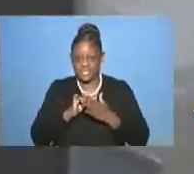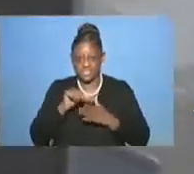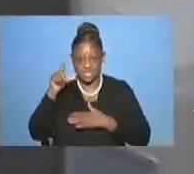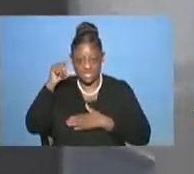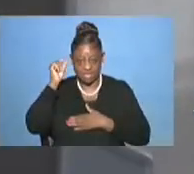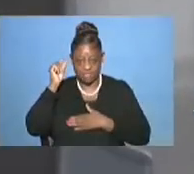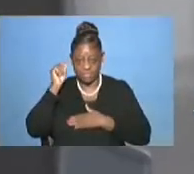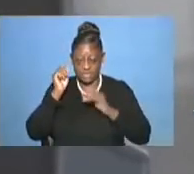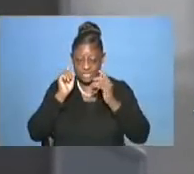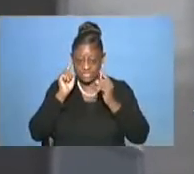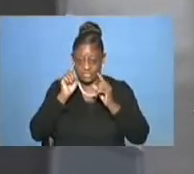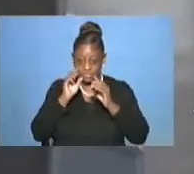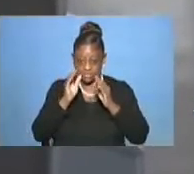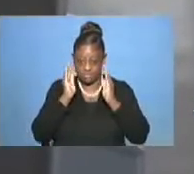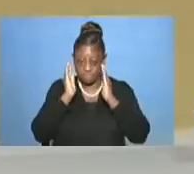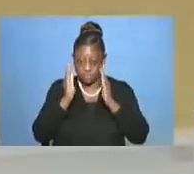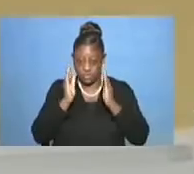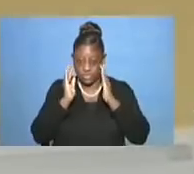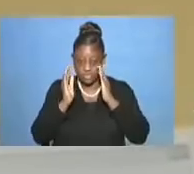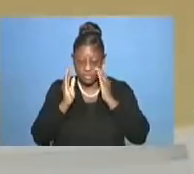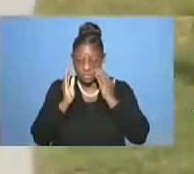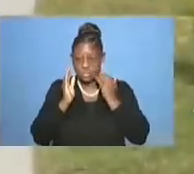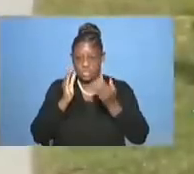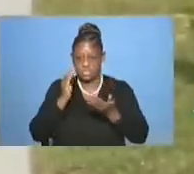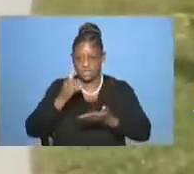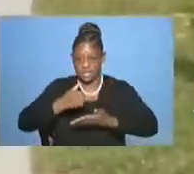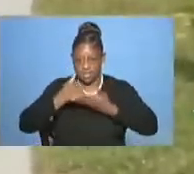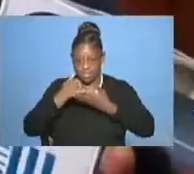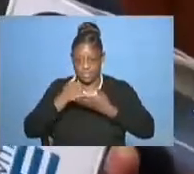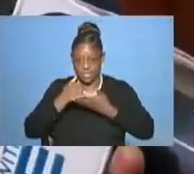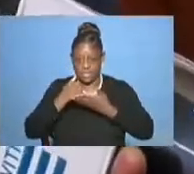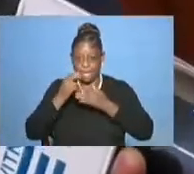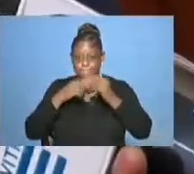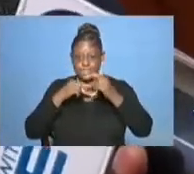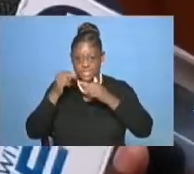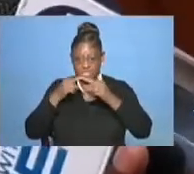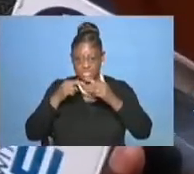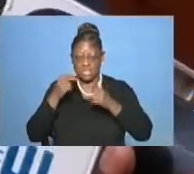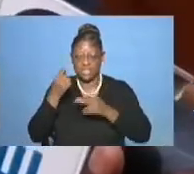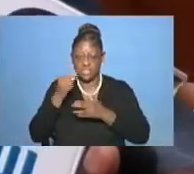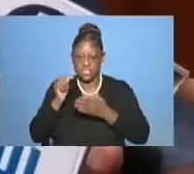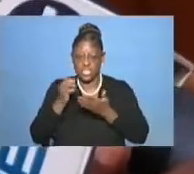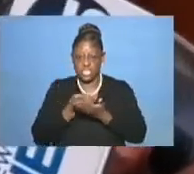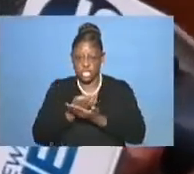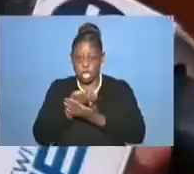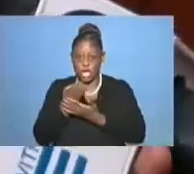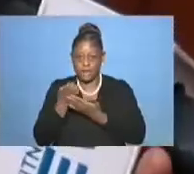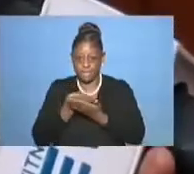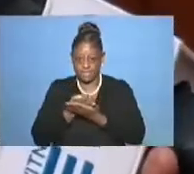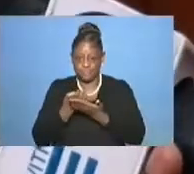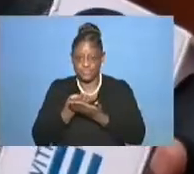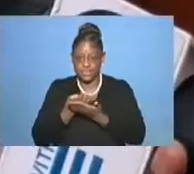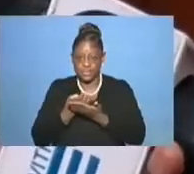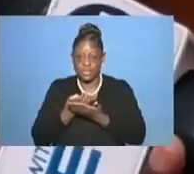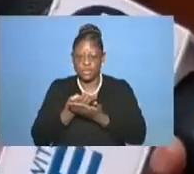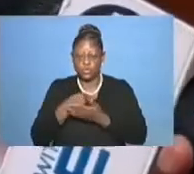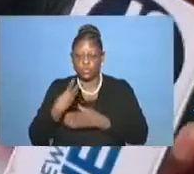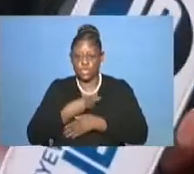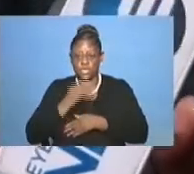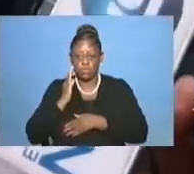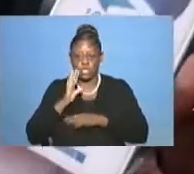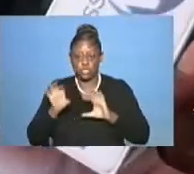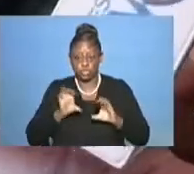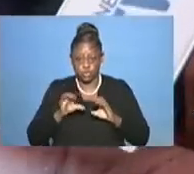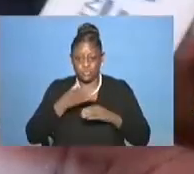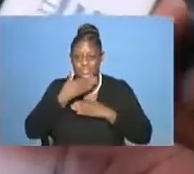is focused on reviving the local economy. We will do what's in the best interest of the Bahamian people. We will do